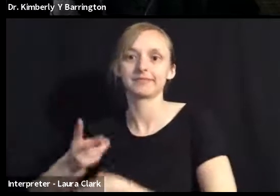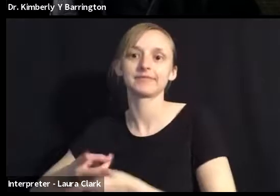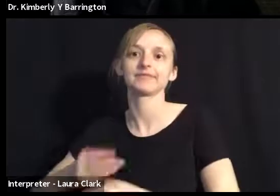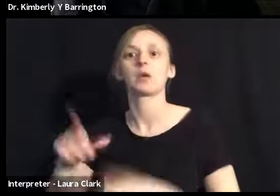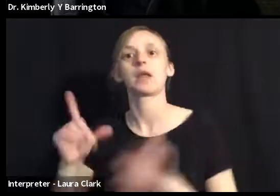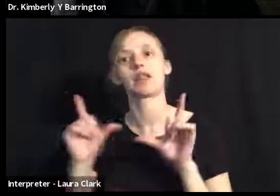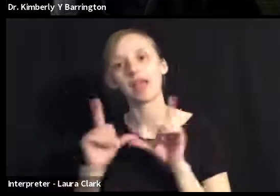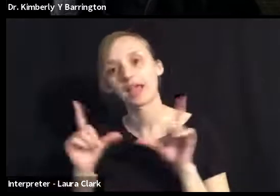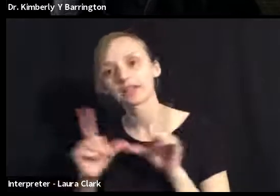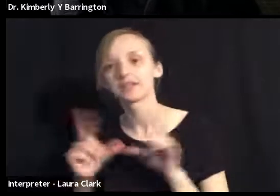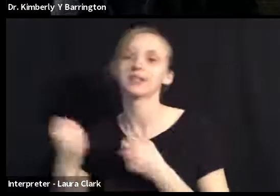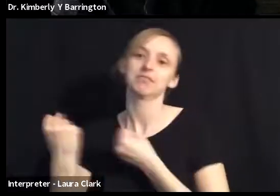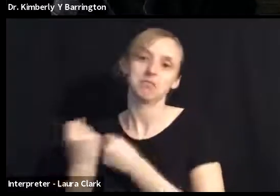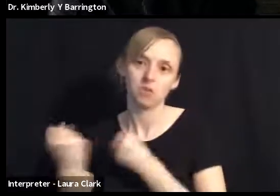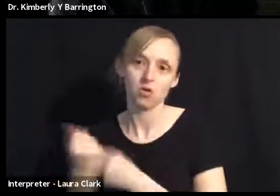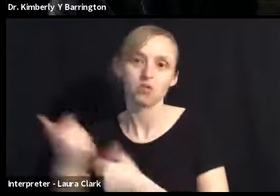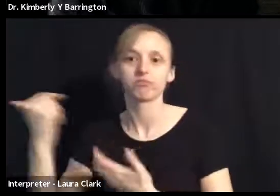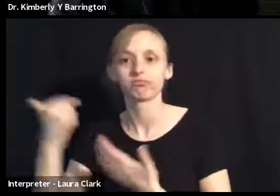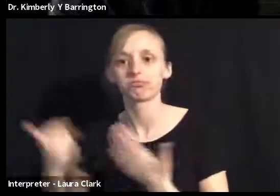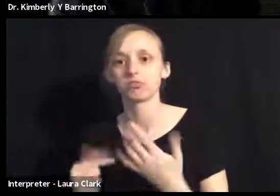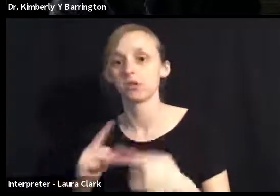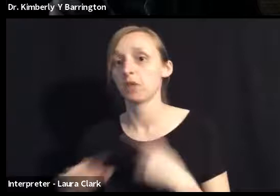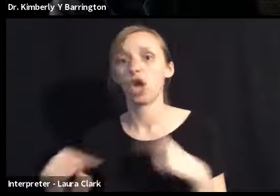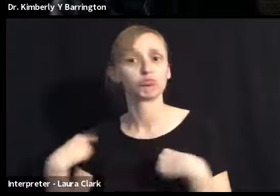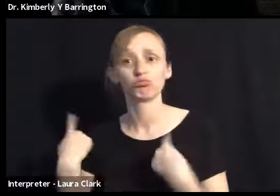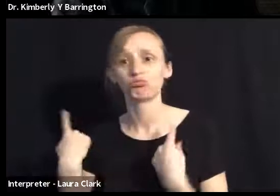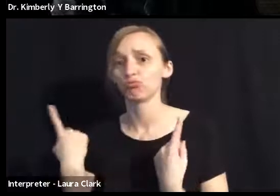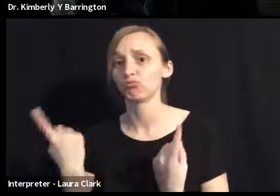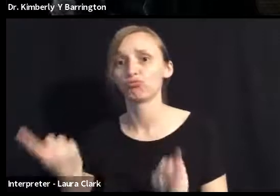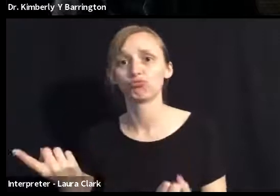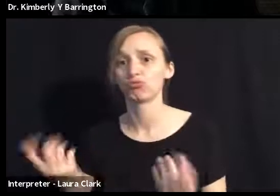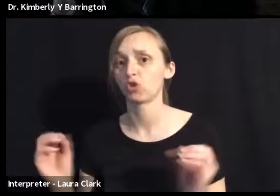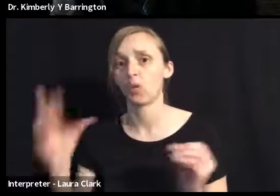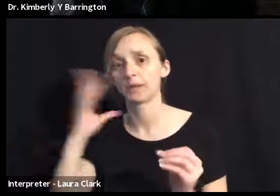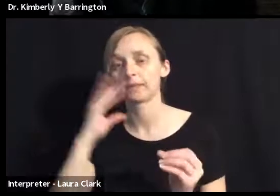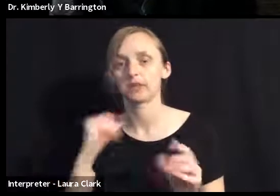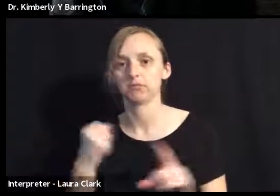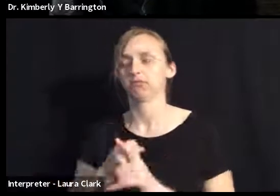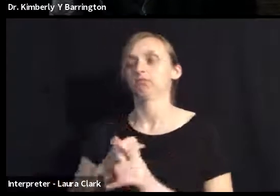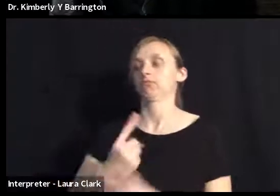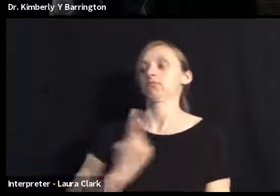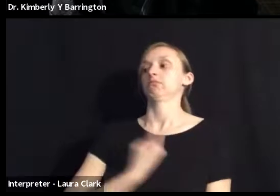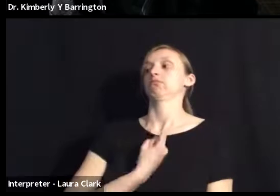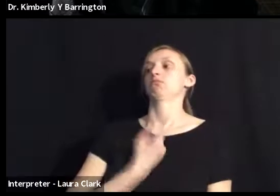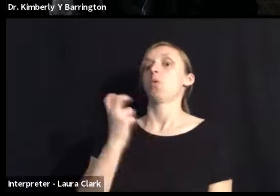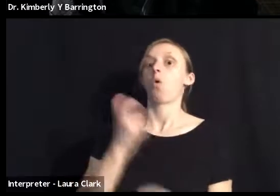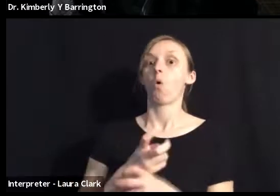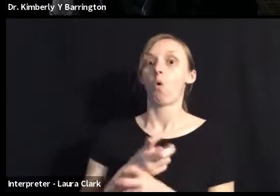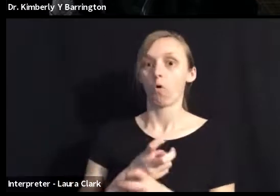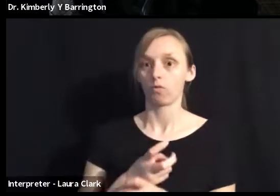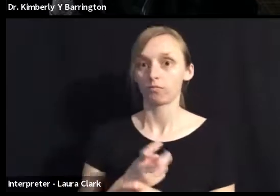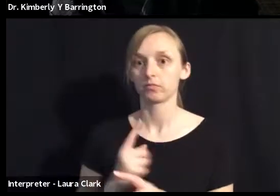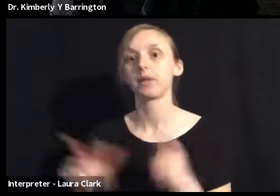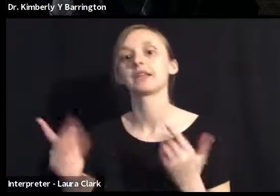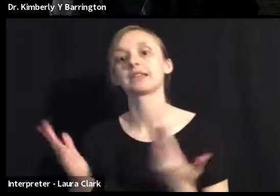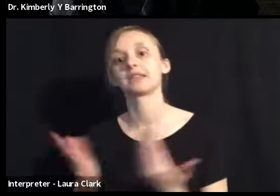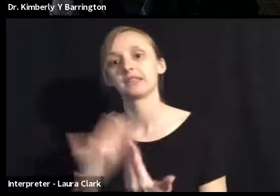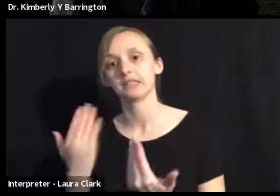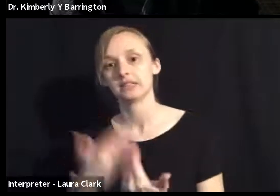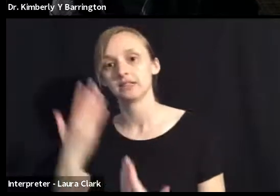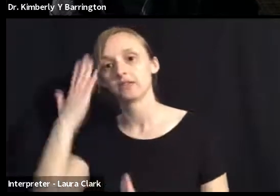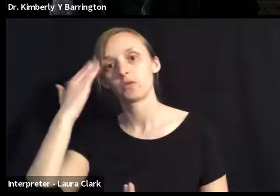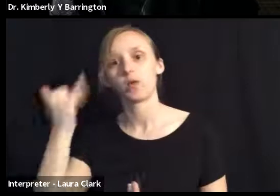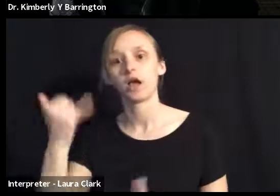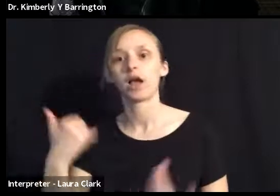I'll go do that. But being that I have not had that experience, it's been very hard, but it's been made easy because I have a